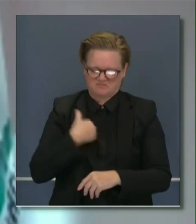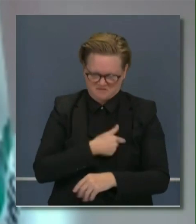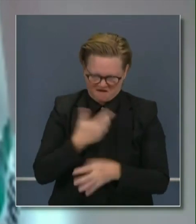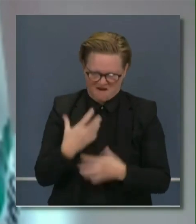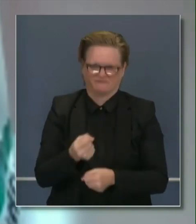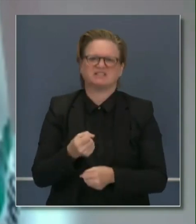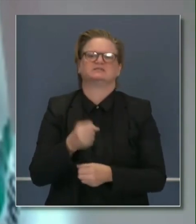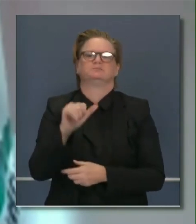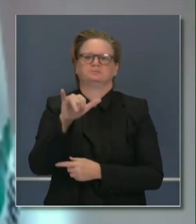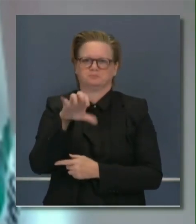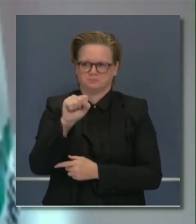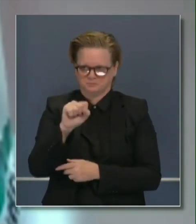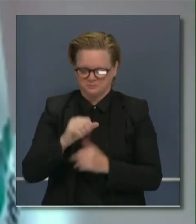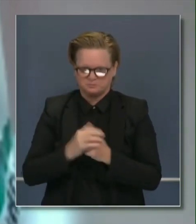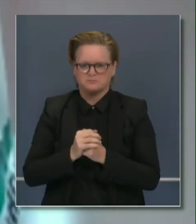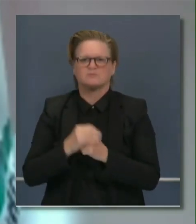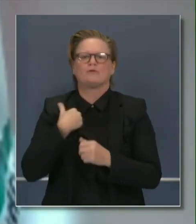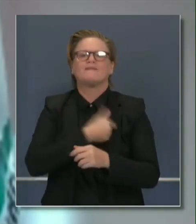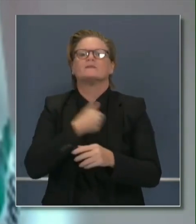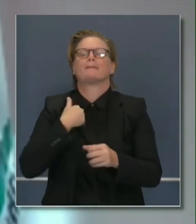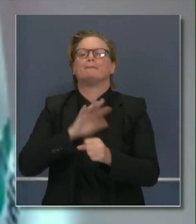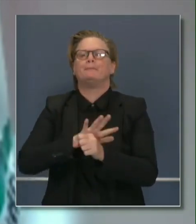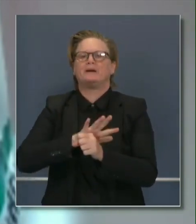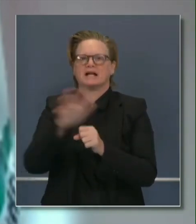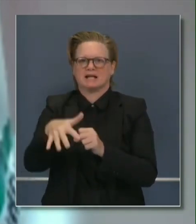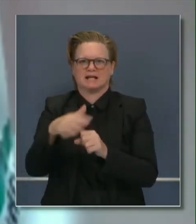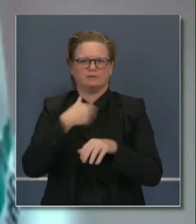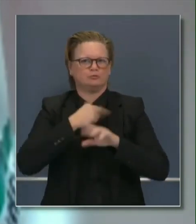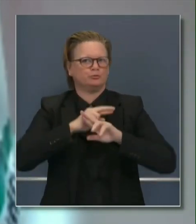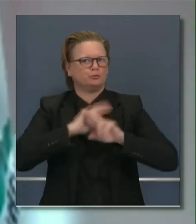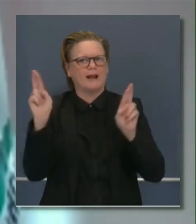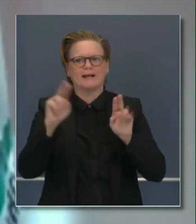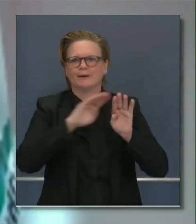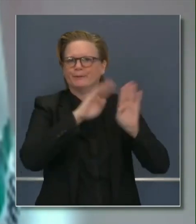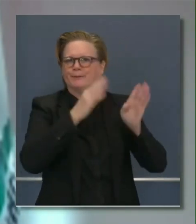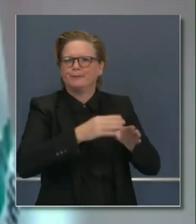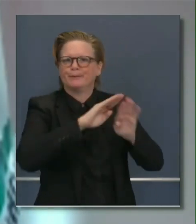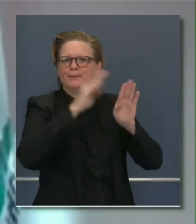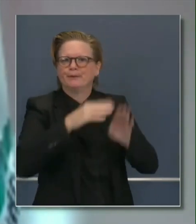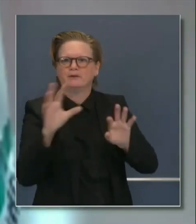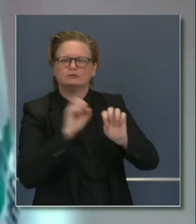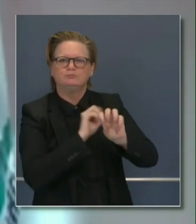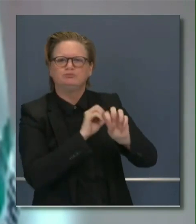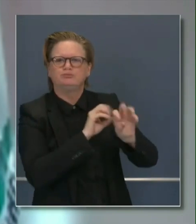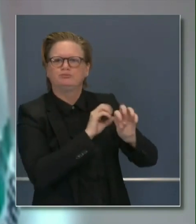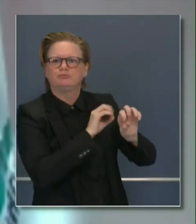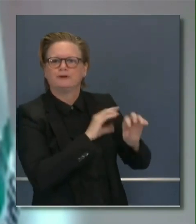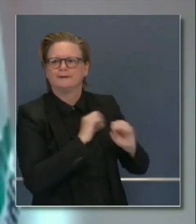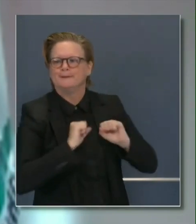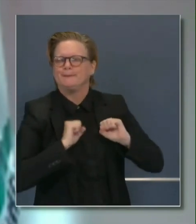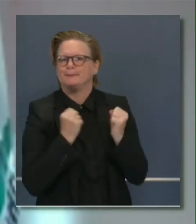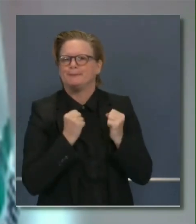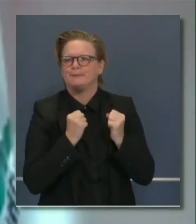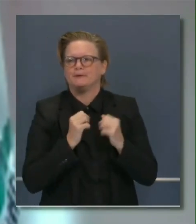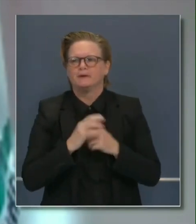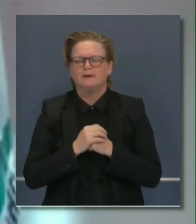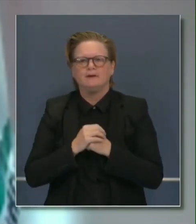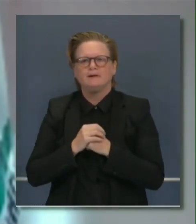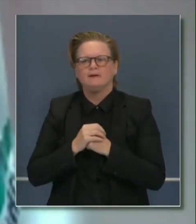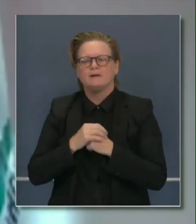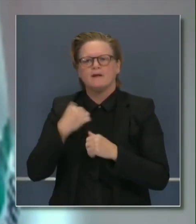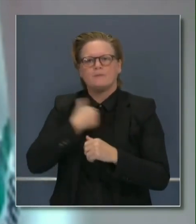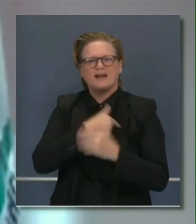have plenty of capacity to store it. And that's part of the conversation that we have today with those